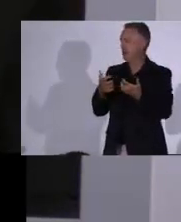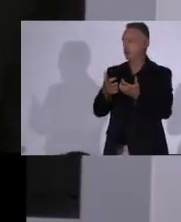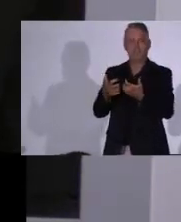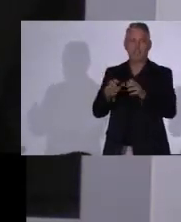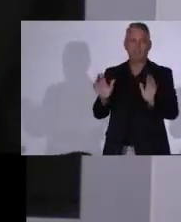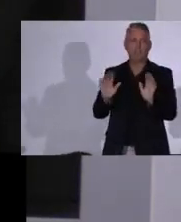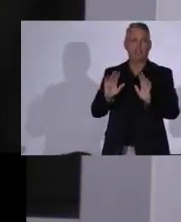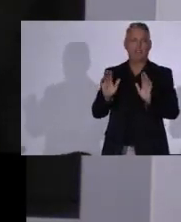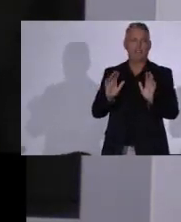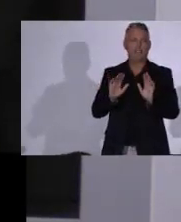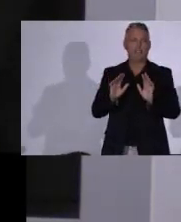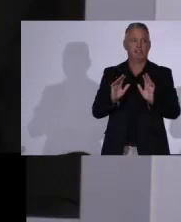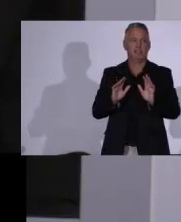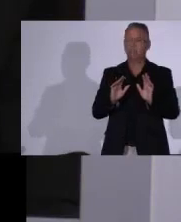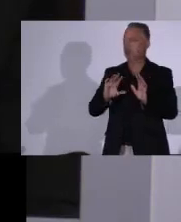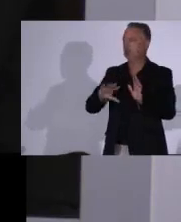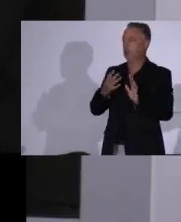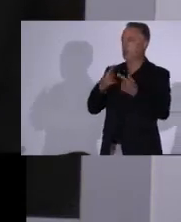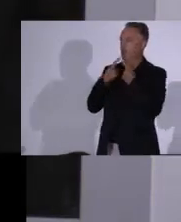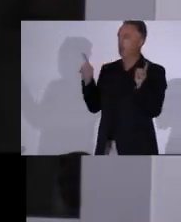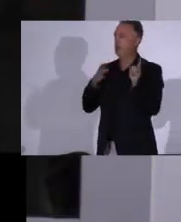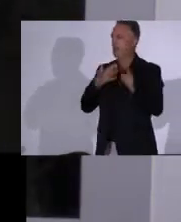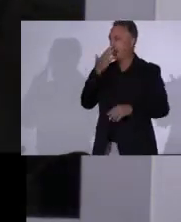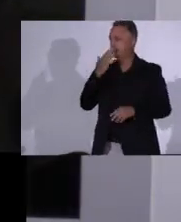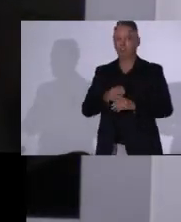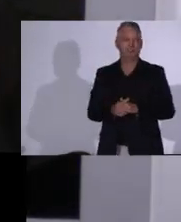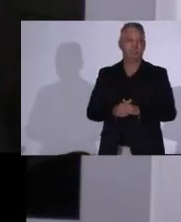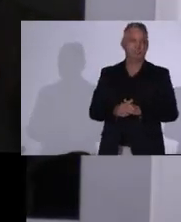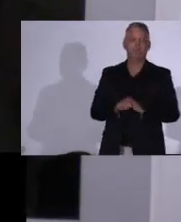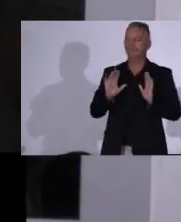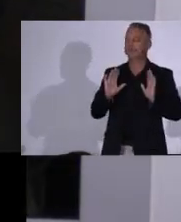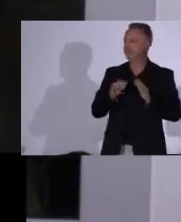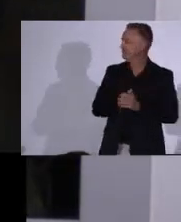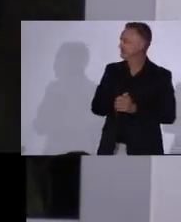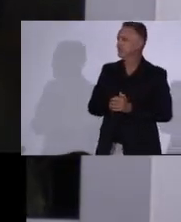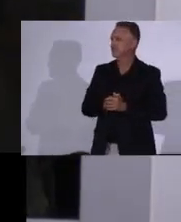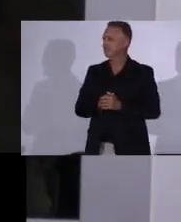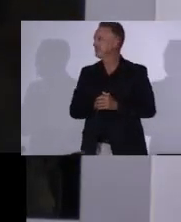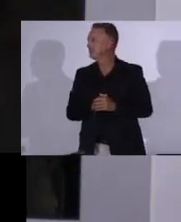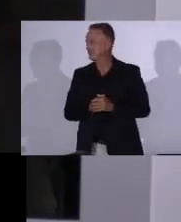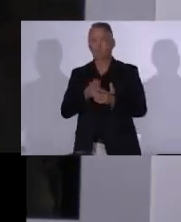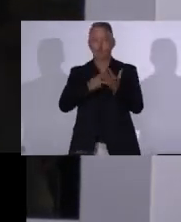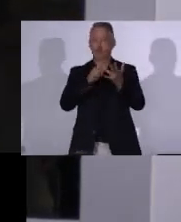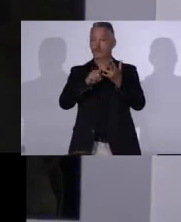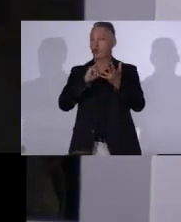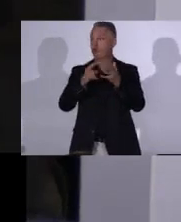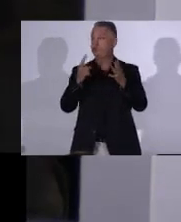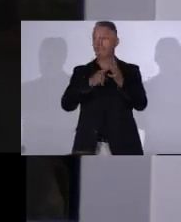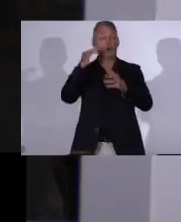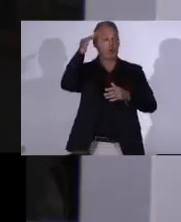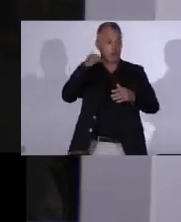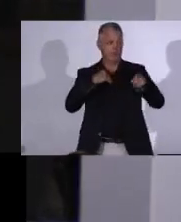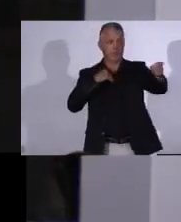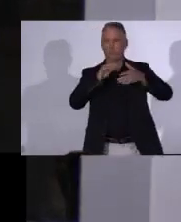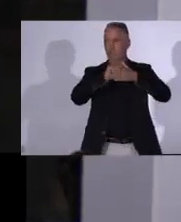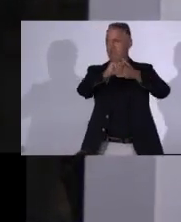I know that. Yeah. Well, I know that Rosa's been leading the inclusion